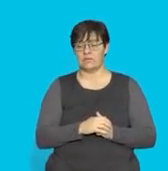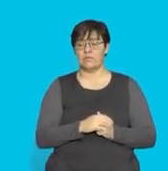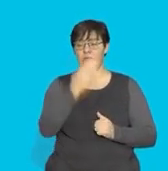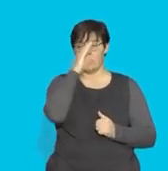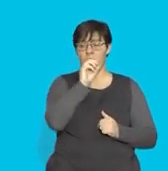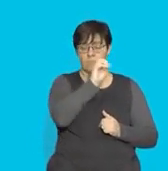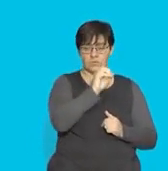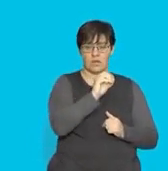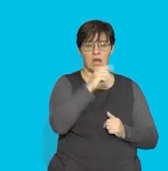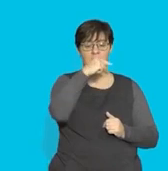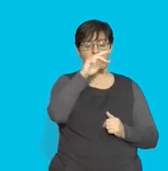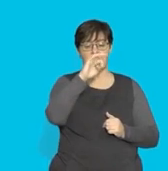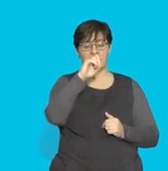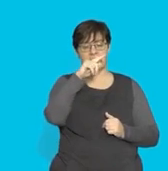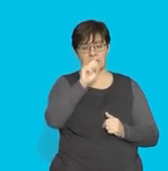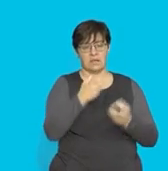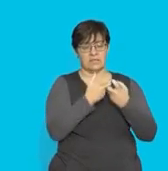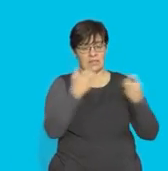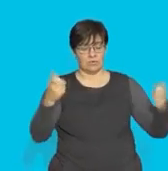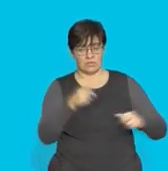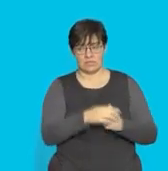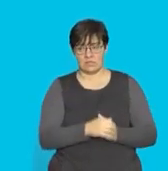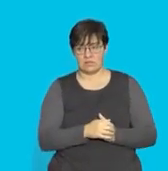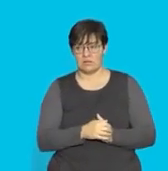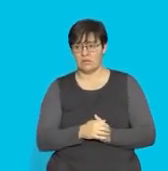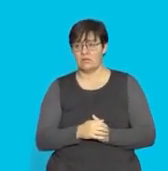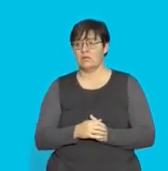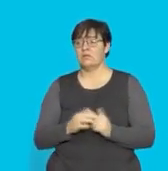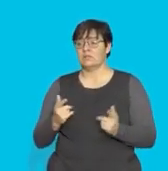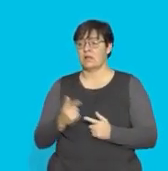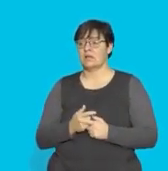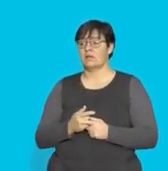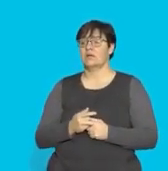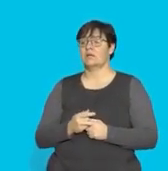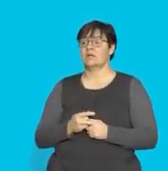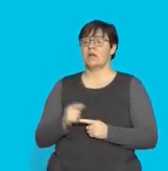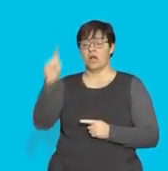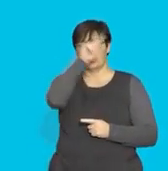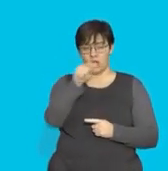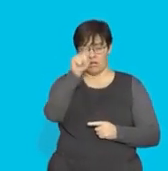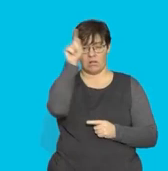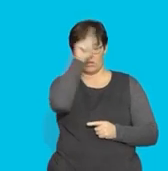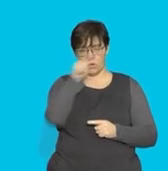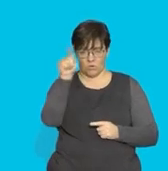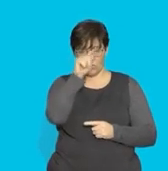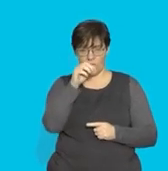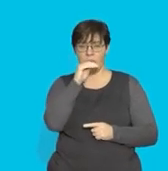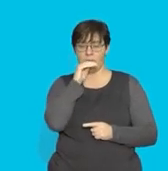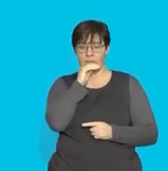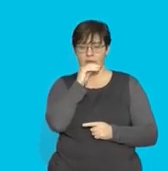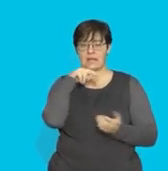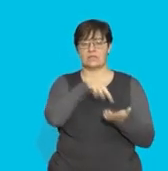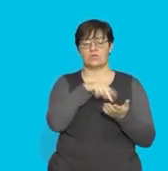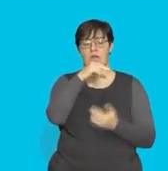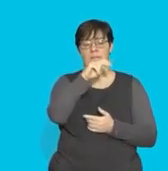letters. It's important that we now form gametes and we separate them out. I often encourage my learners to circle them to indicate